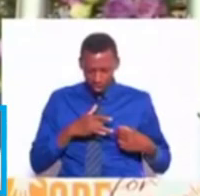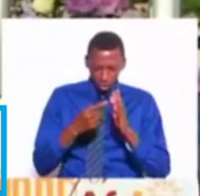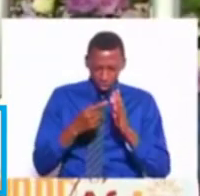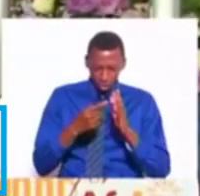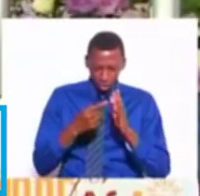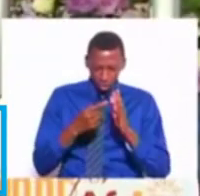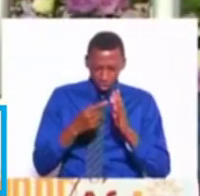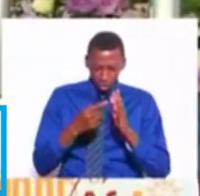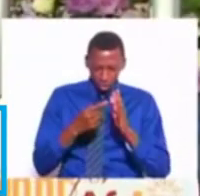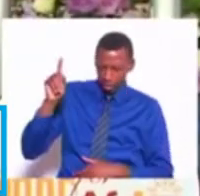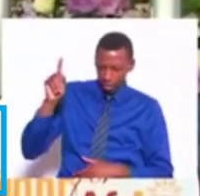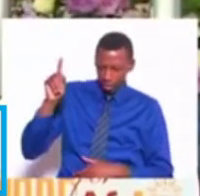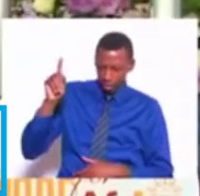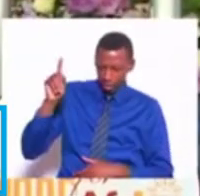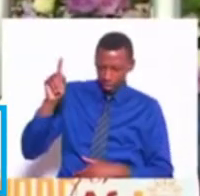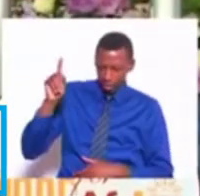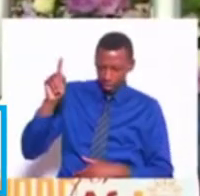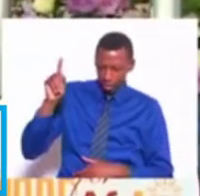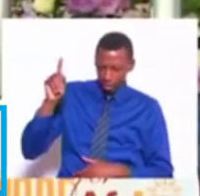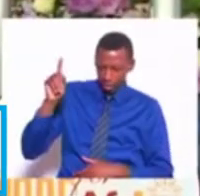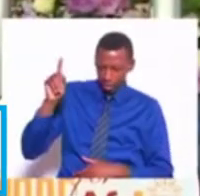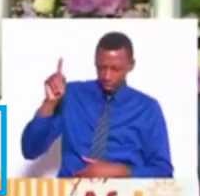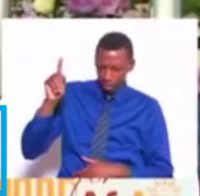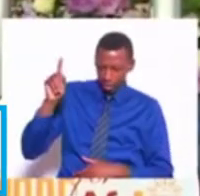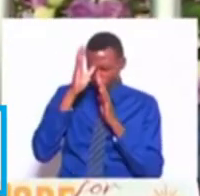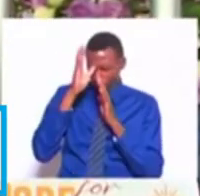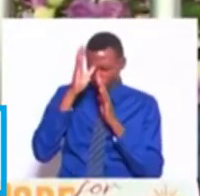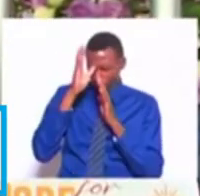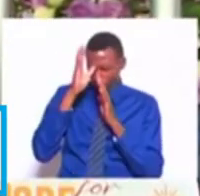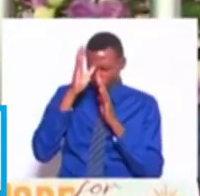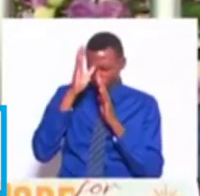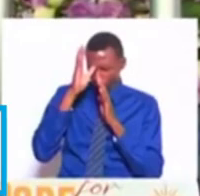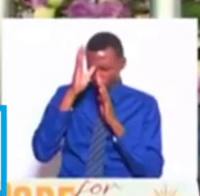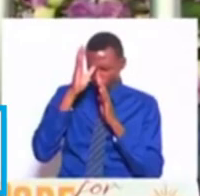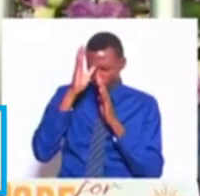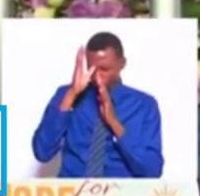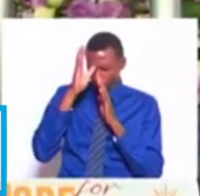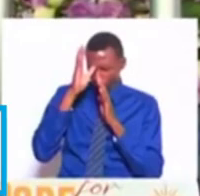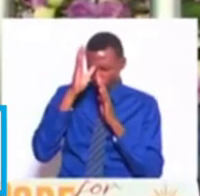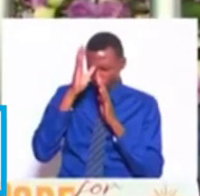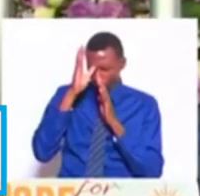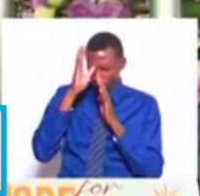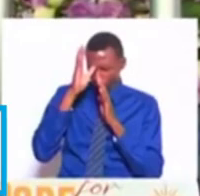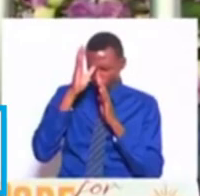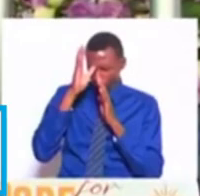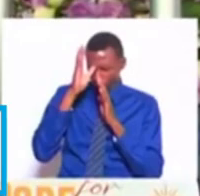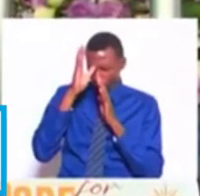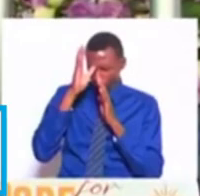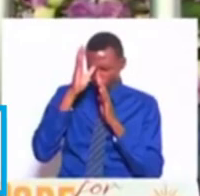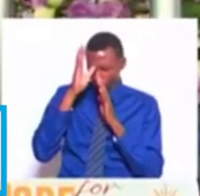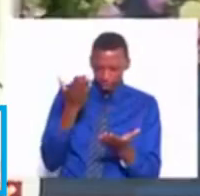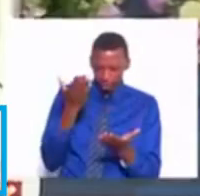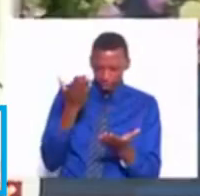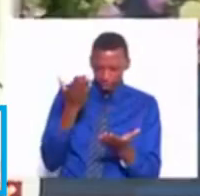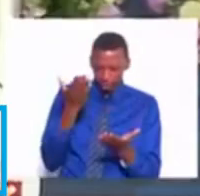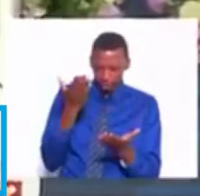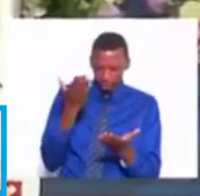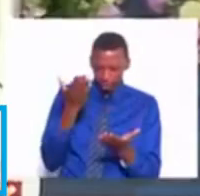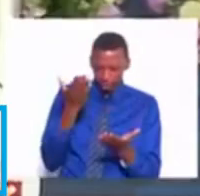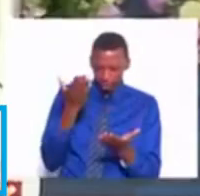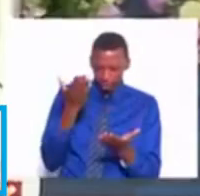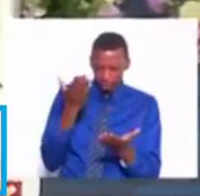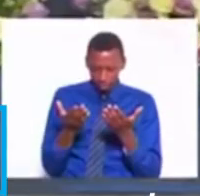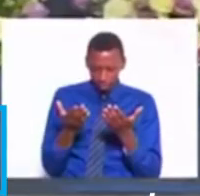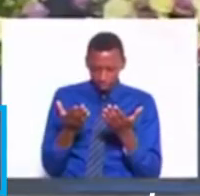the right path to go. Father, we are praying for those who maybe after deep